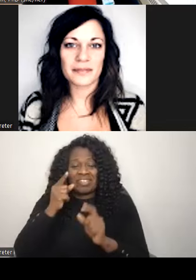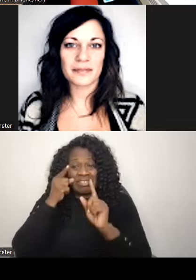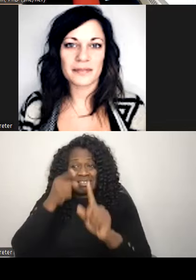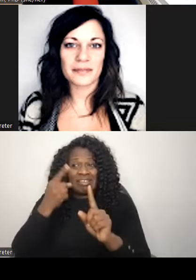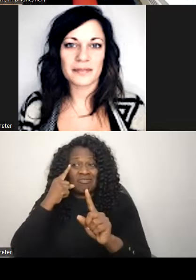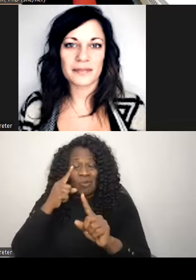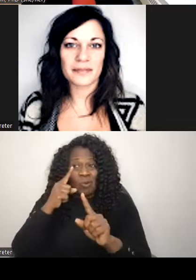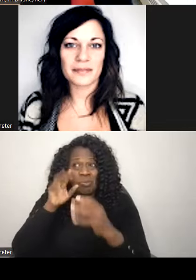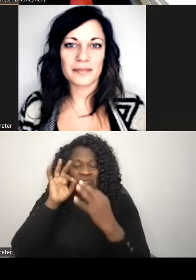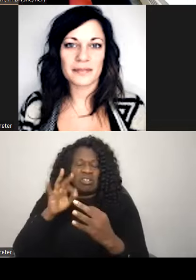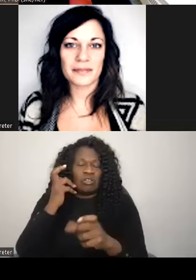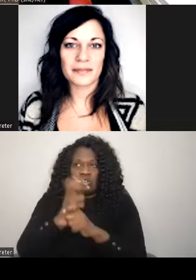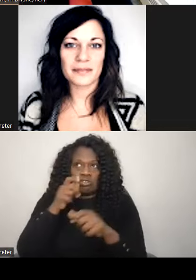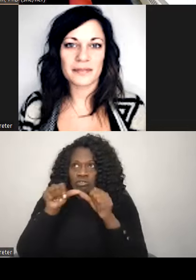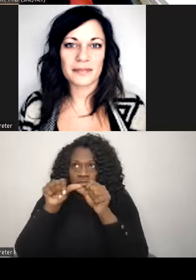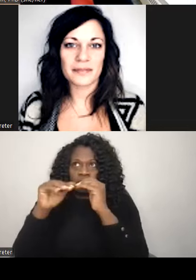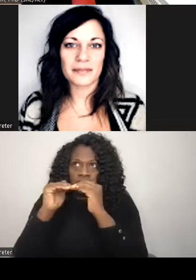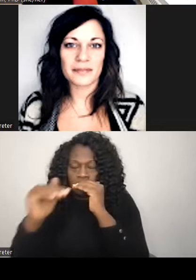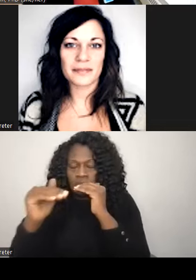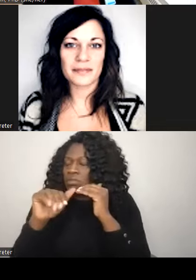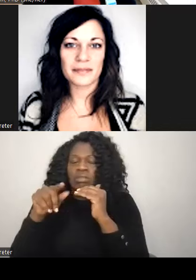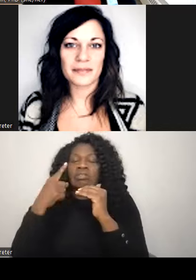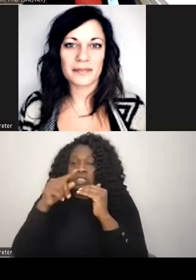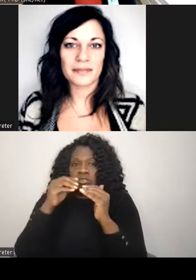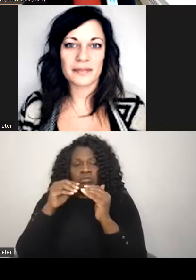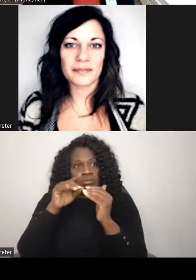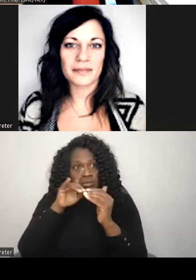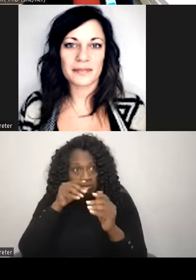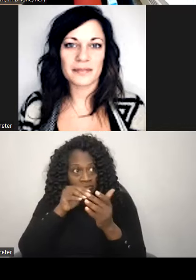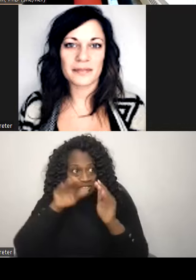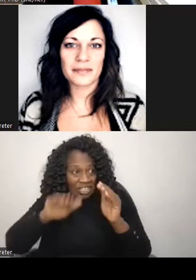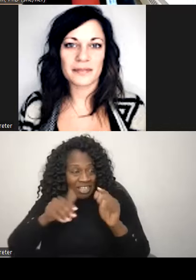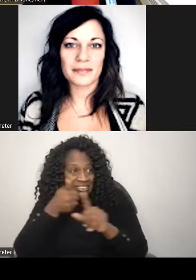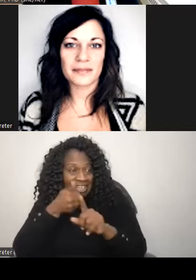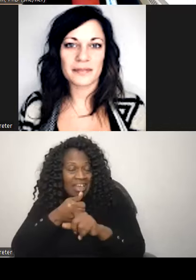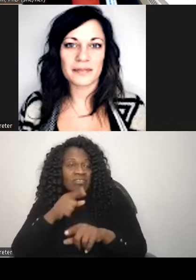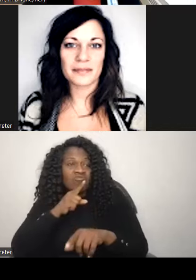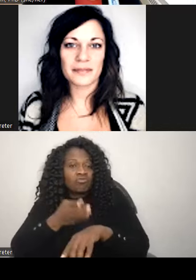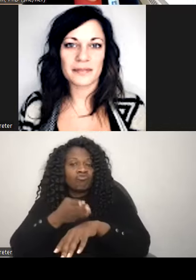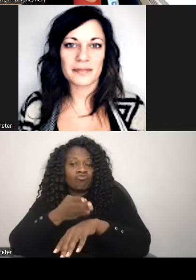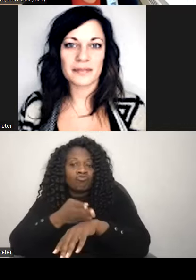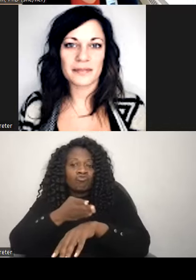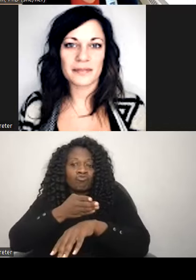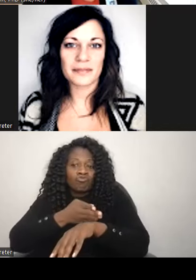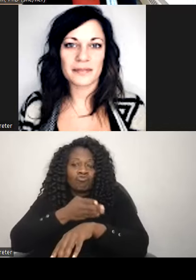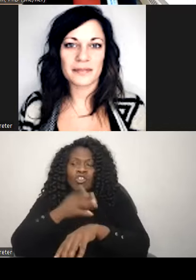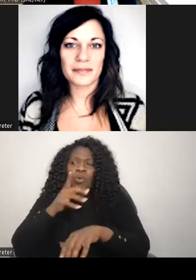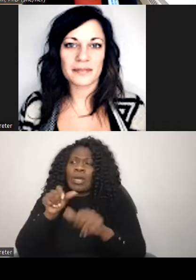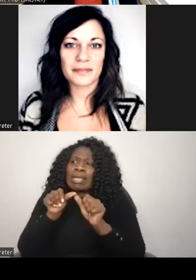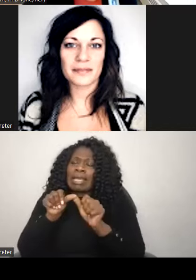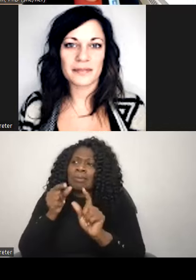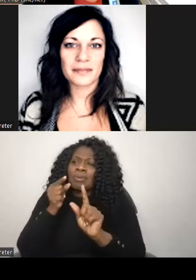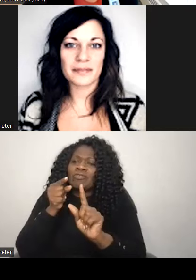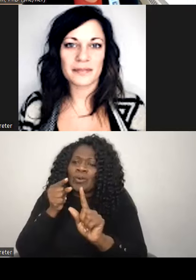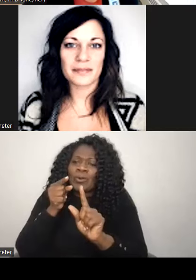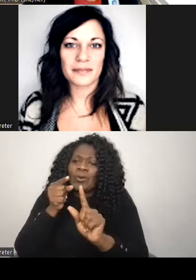perfection, it's really hard to sort of sustain that, but allowing that your child is just making progress, and some days you just want to kind of keep moving forward, that can